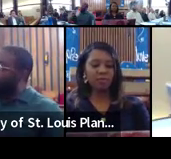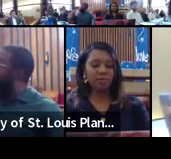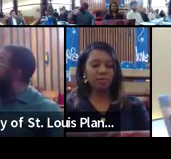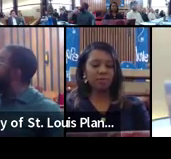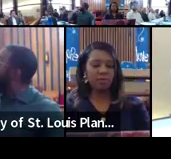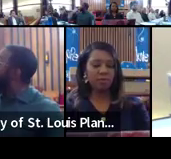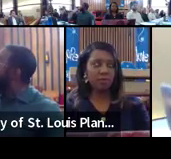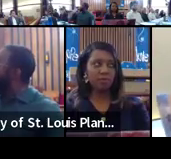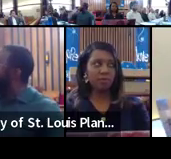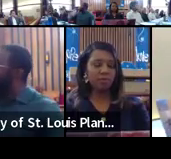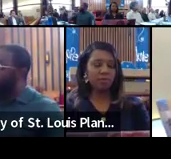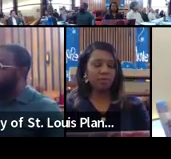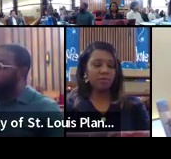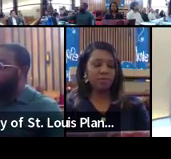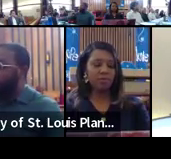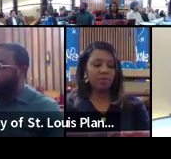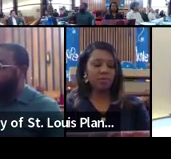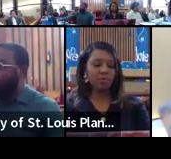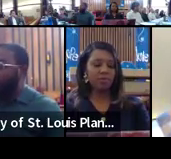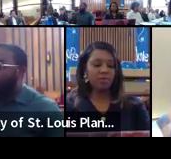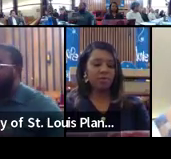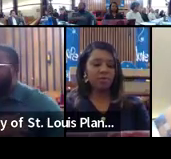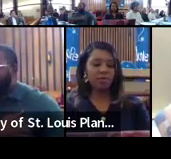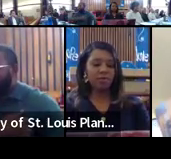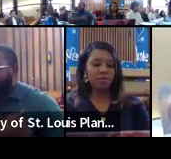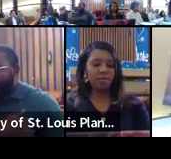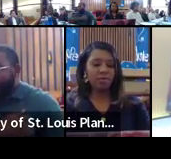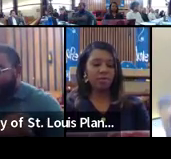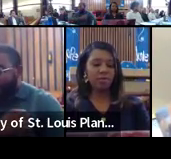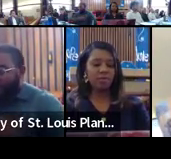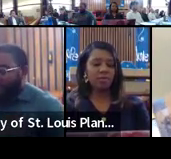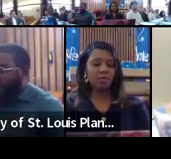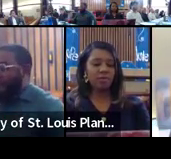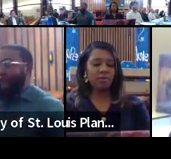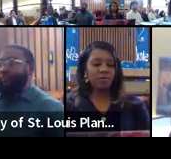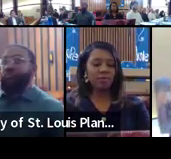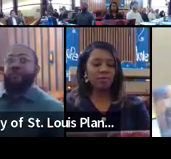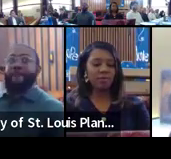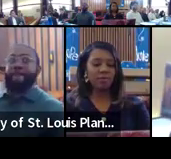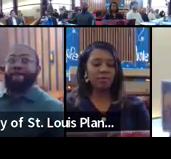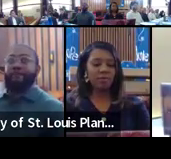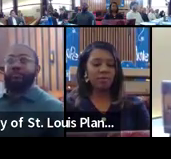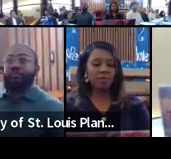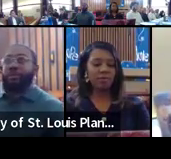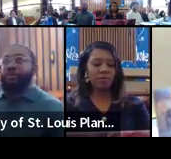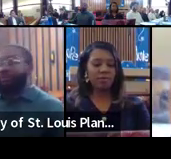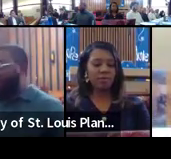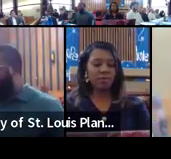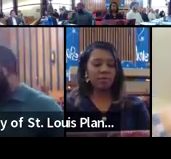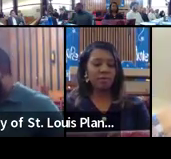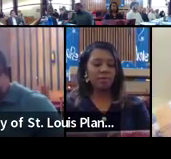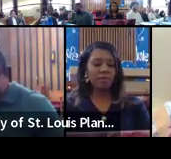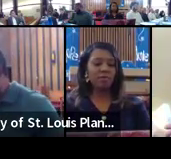for in case of an emergency. Okay, you have the solar panels on the roof, you have battery power, you can actually power your stuff there